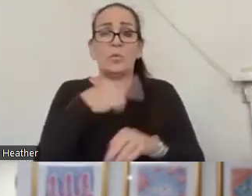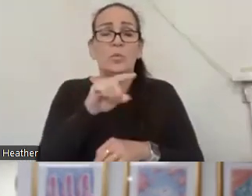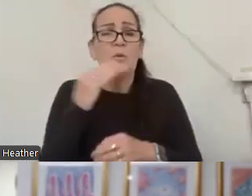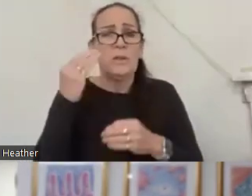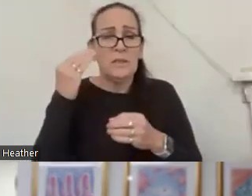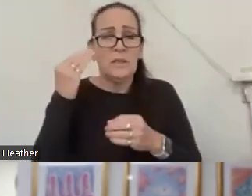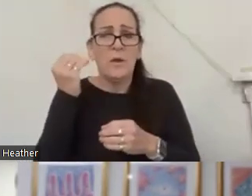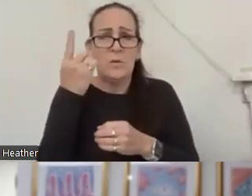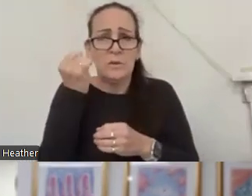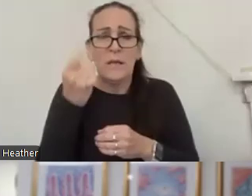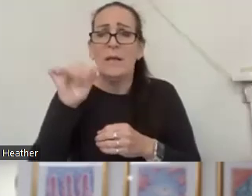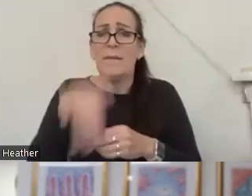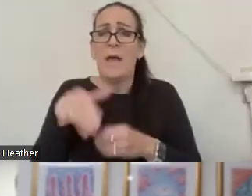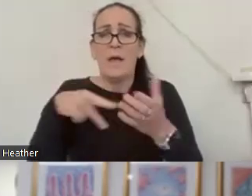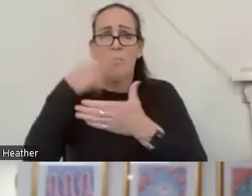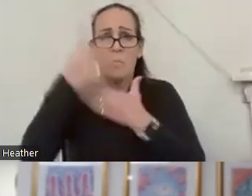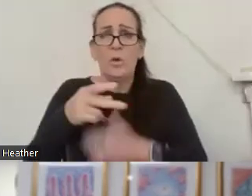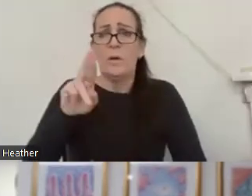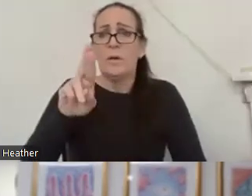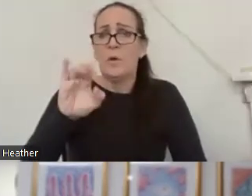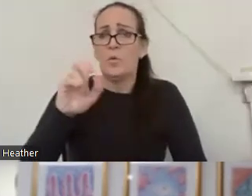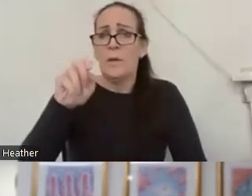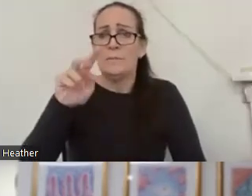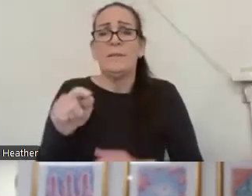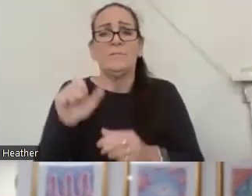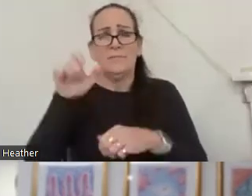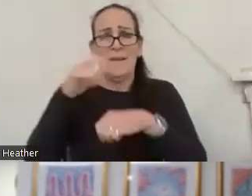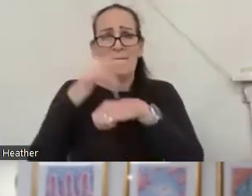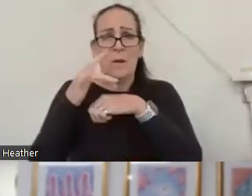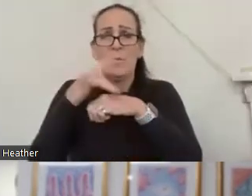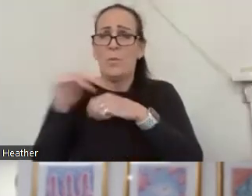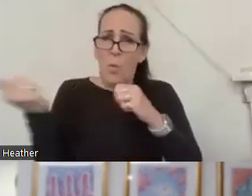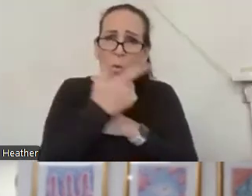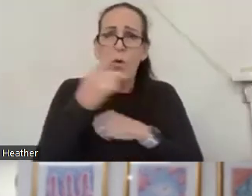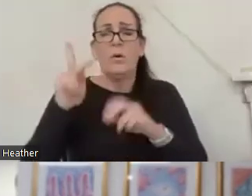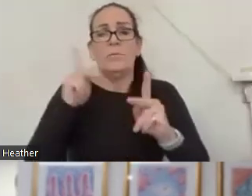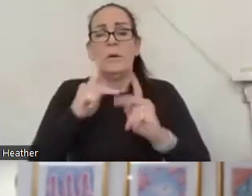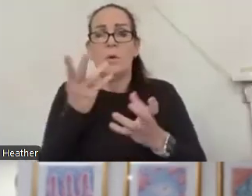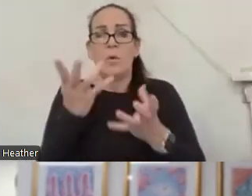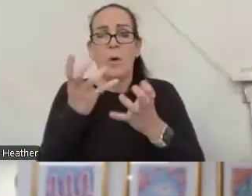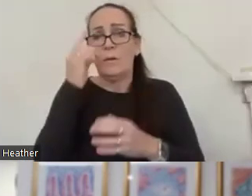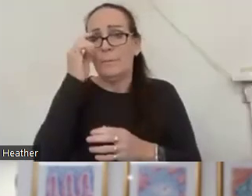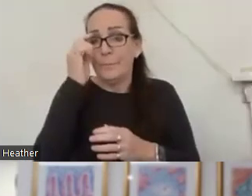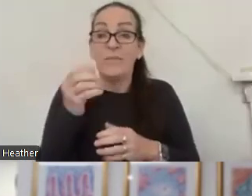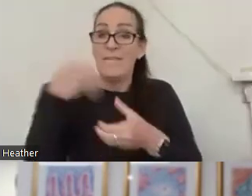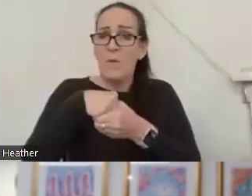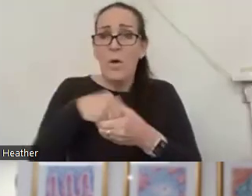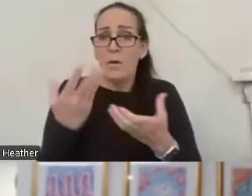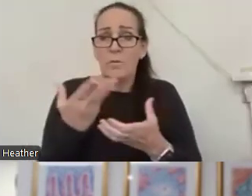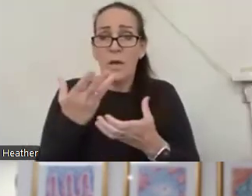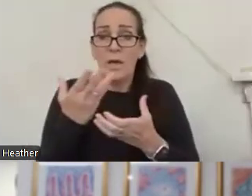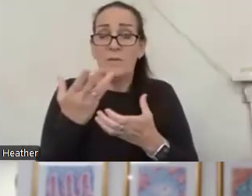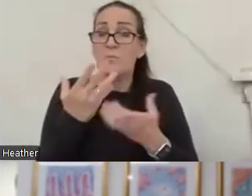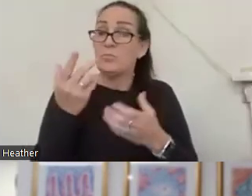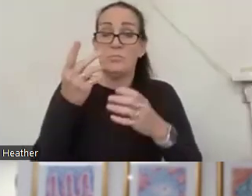respite available to everybody who would like it. And that includes, one of the things I think we've had to do some